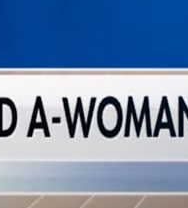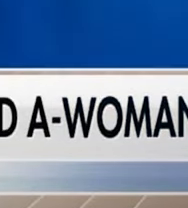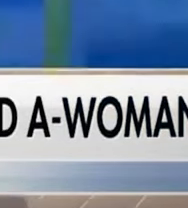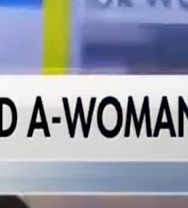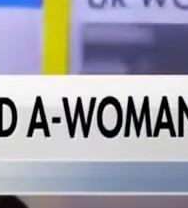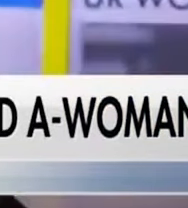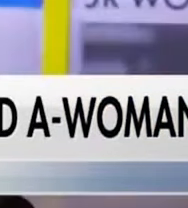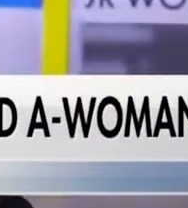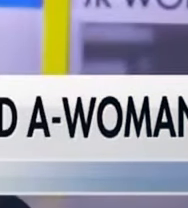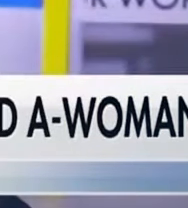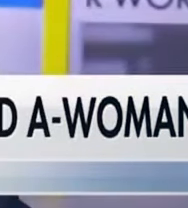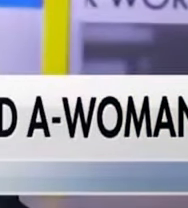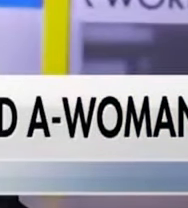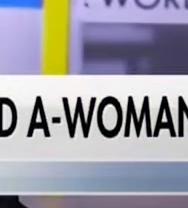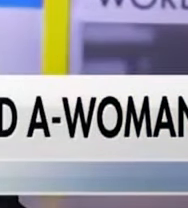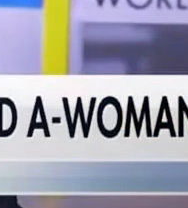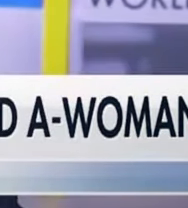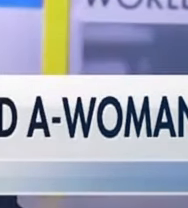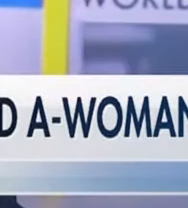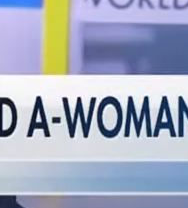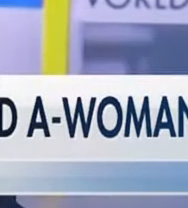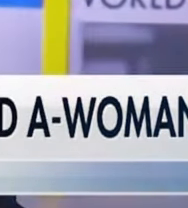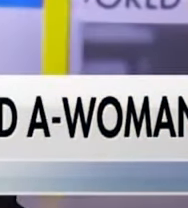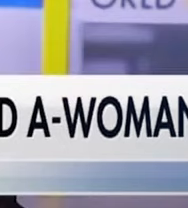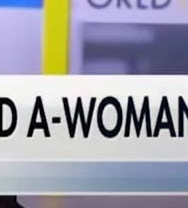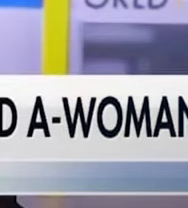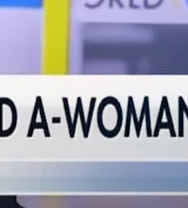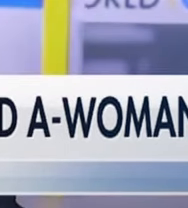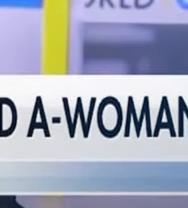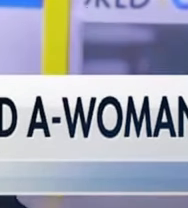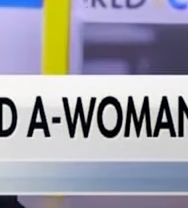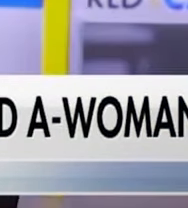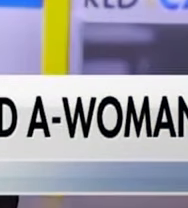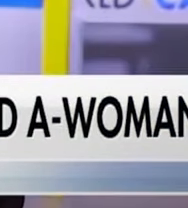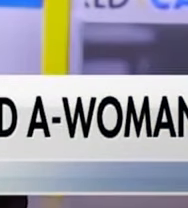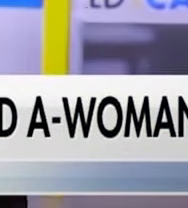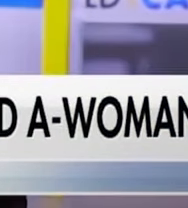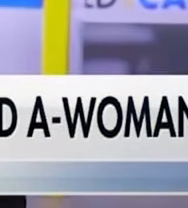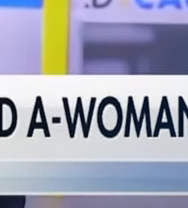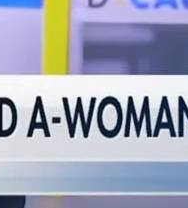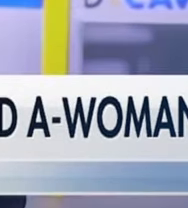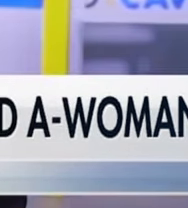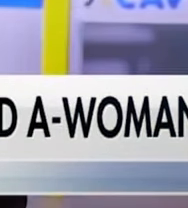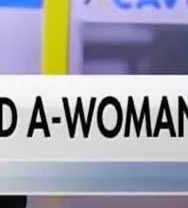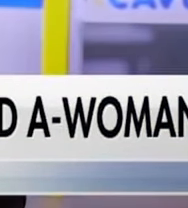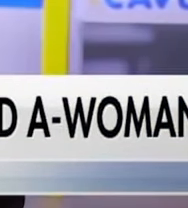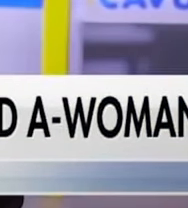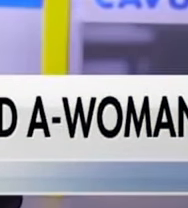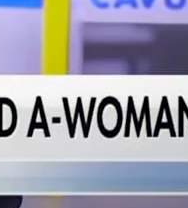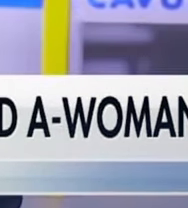you were trying to make a gender politically correct statement when one didn't need to do that. What do you say? I say